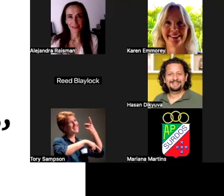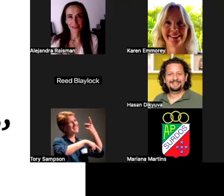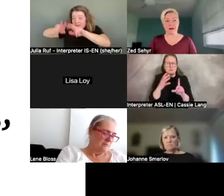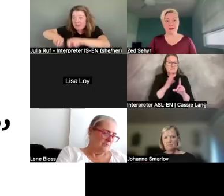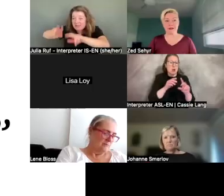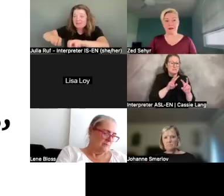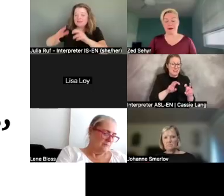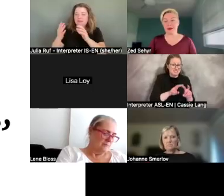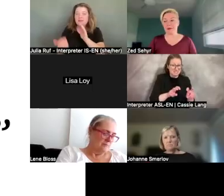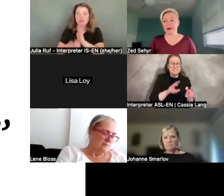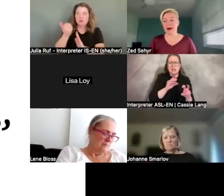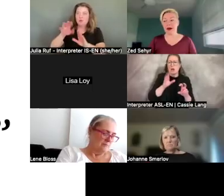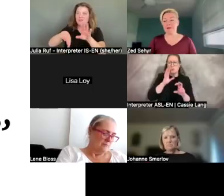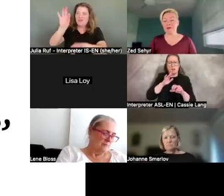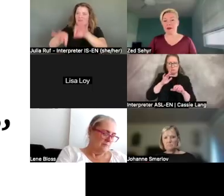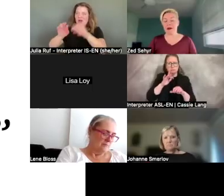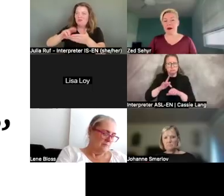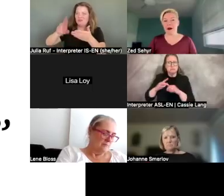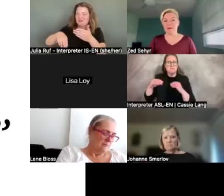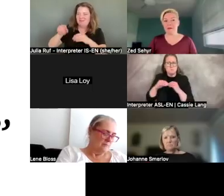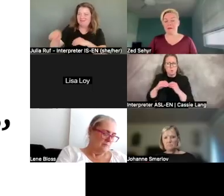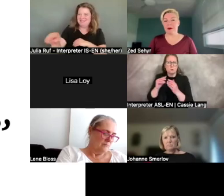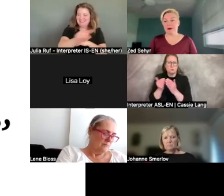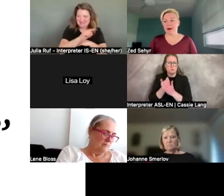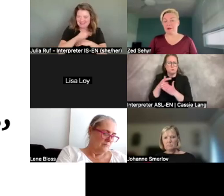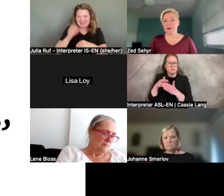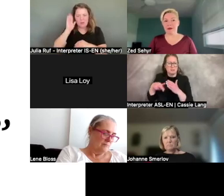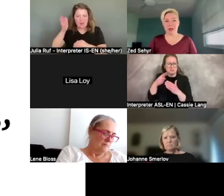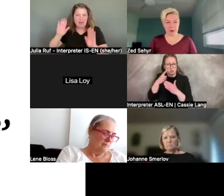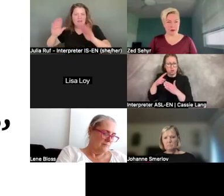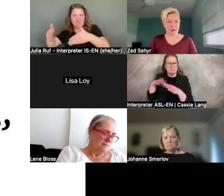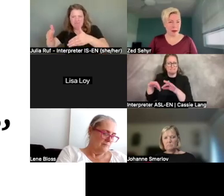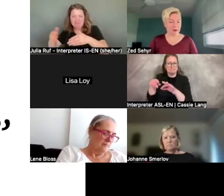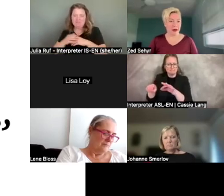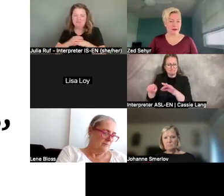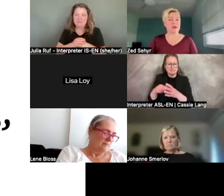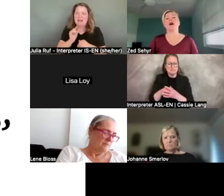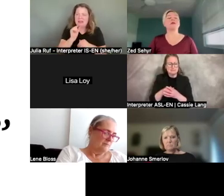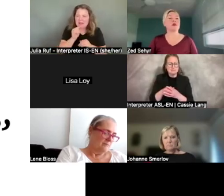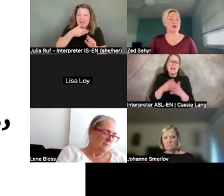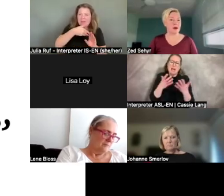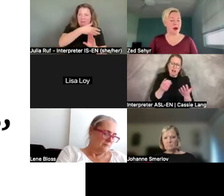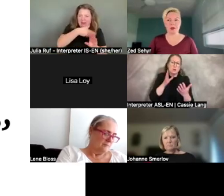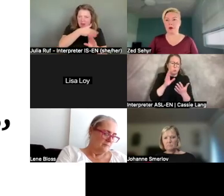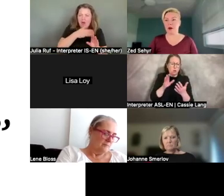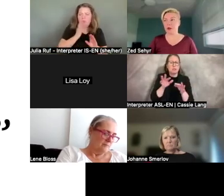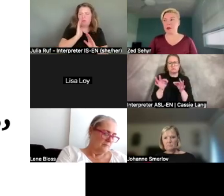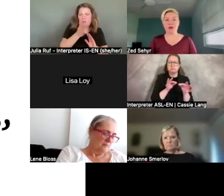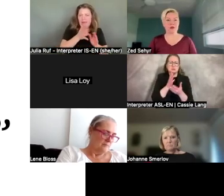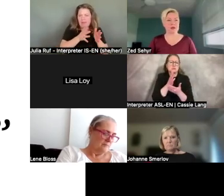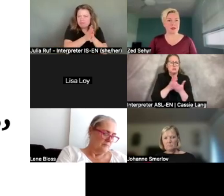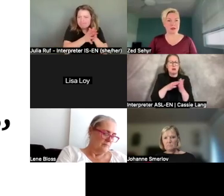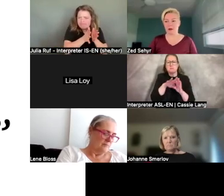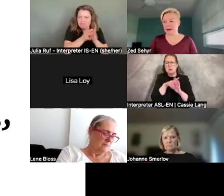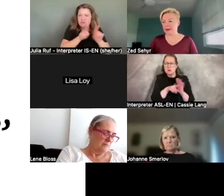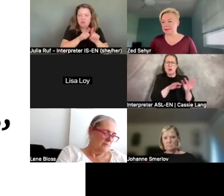new results that we have. But I will give a little bit of a background to those perhaps who are new